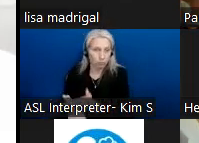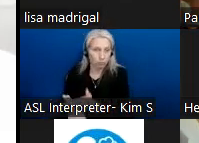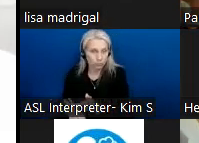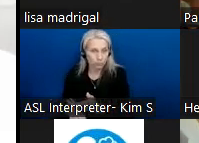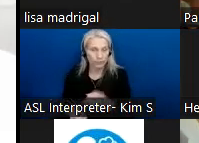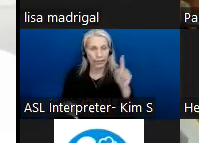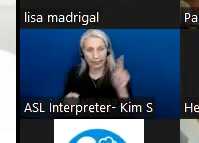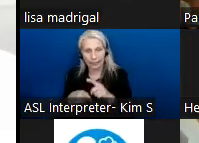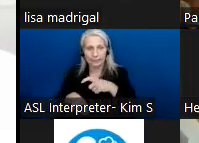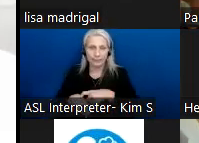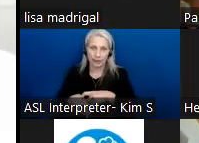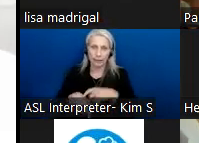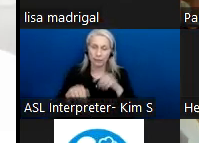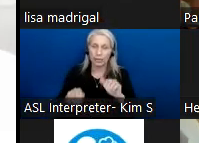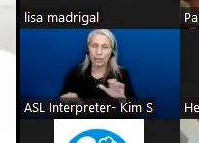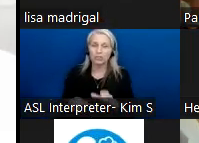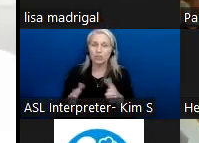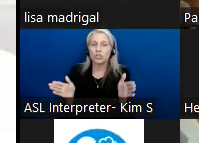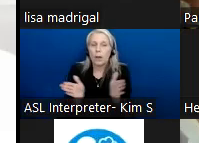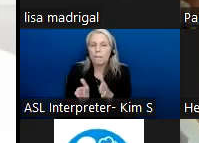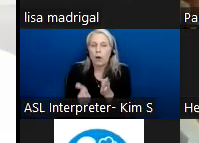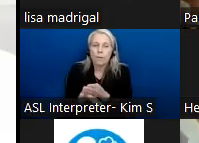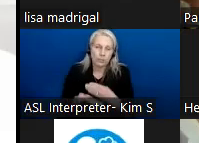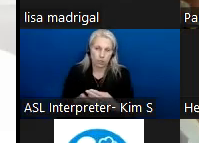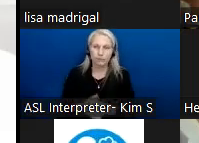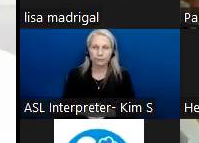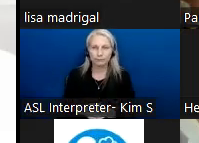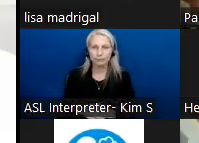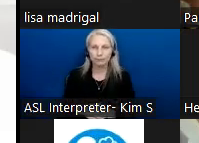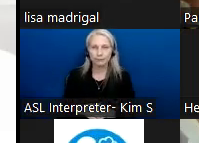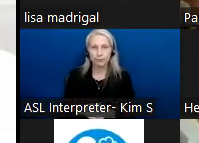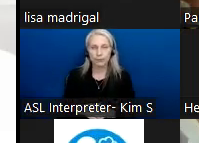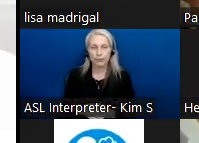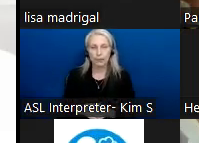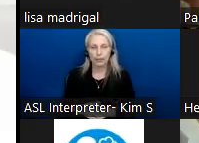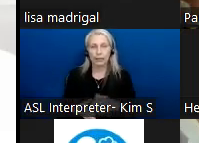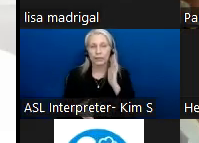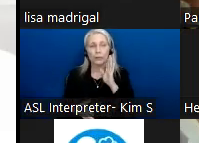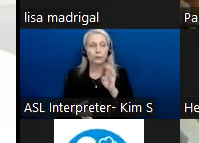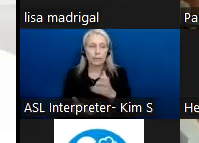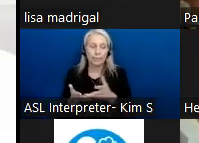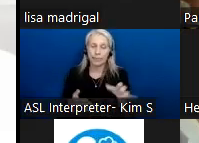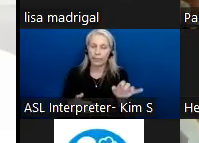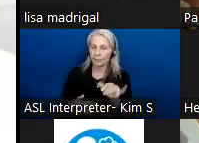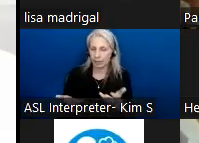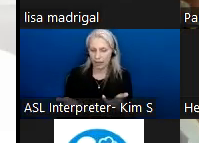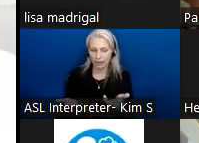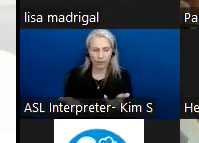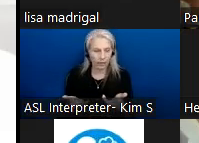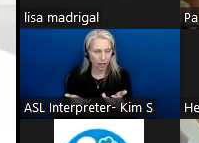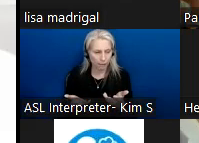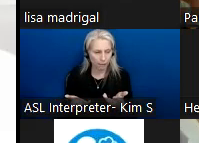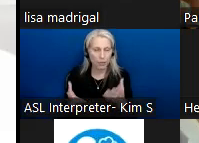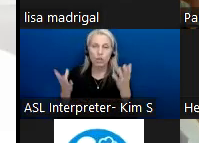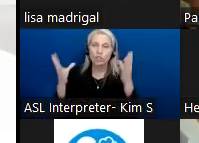much less time and they can be done on a much smaller budget. These would be things like